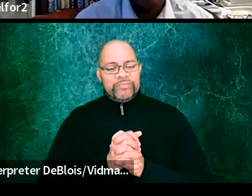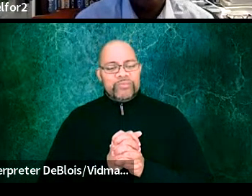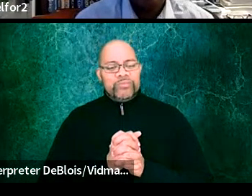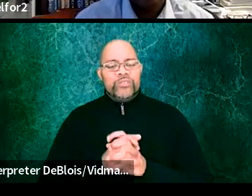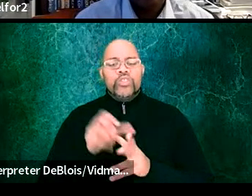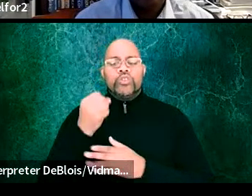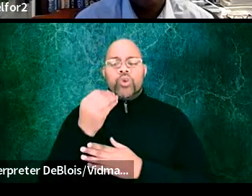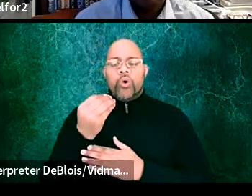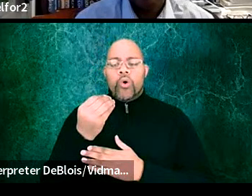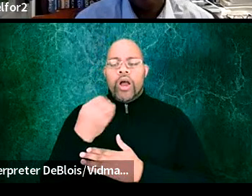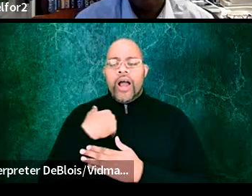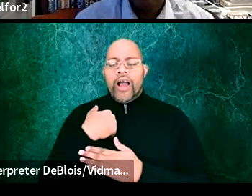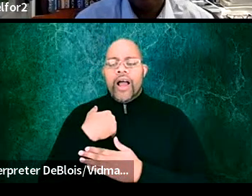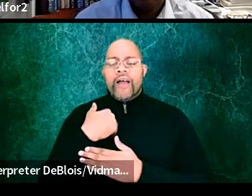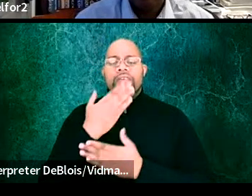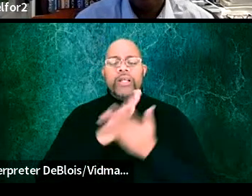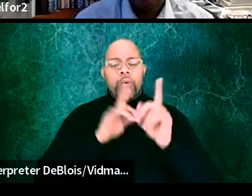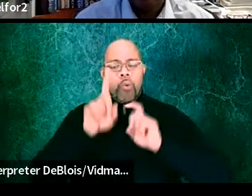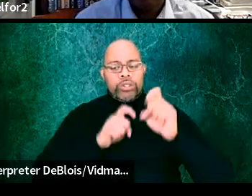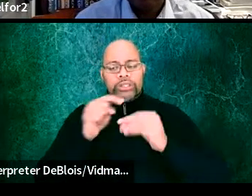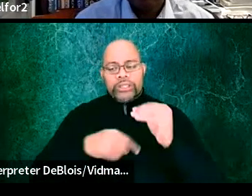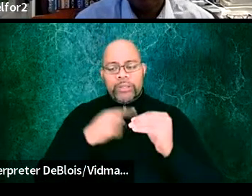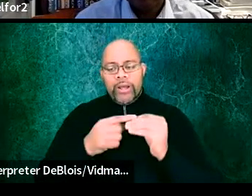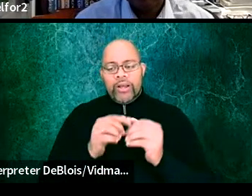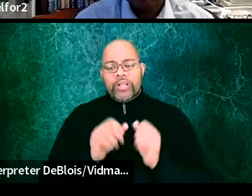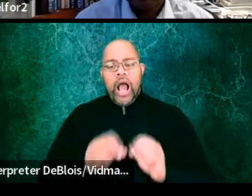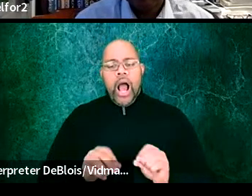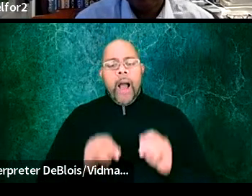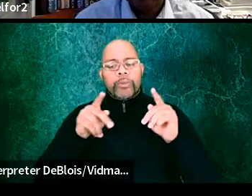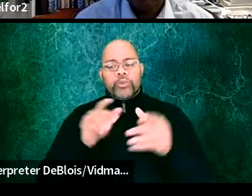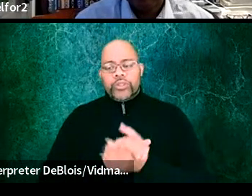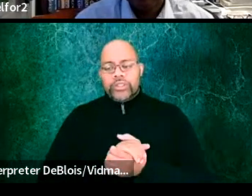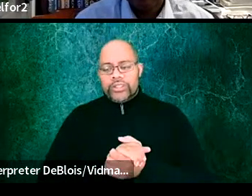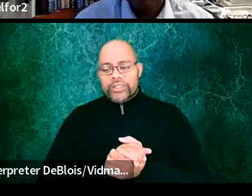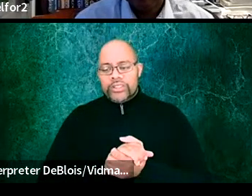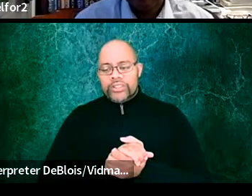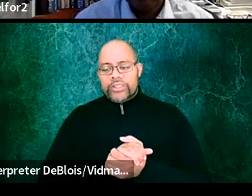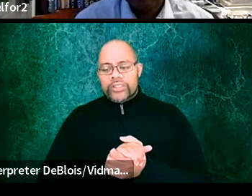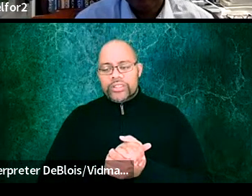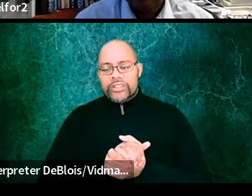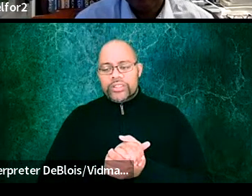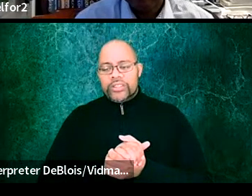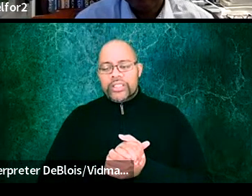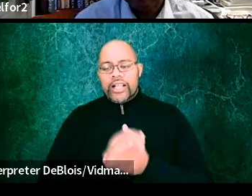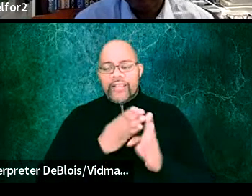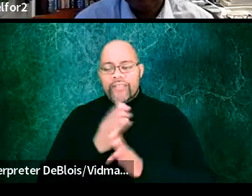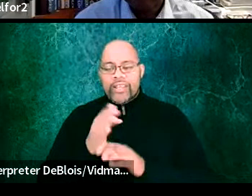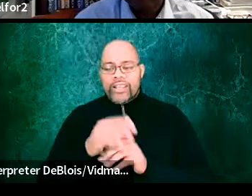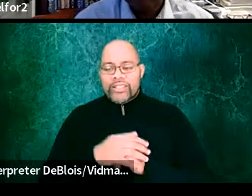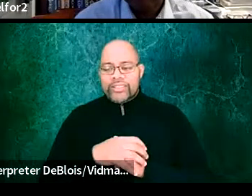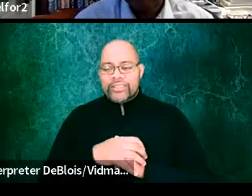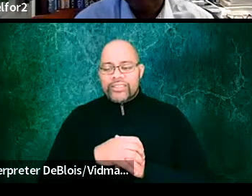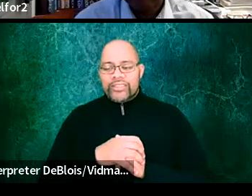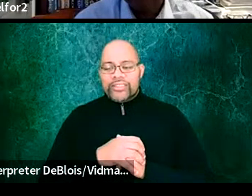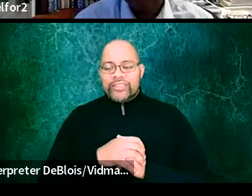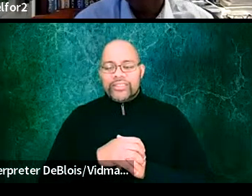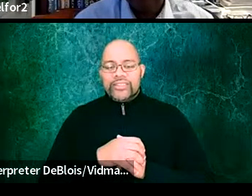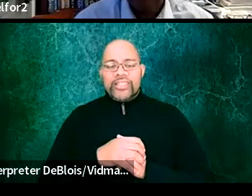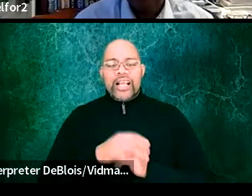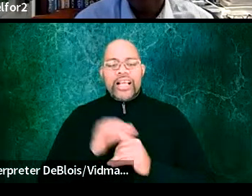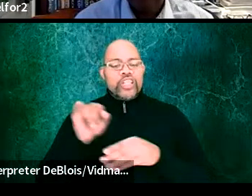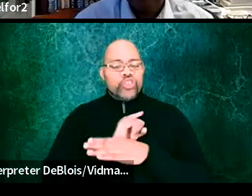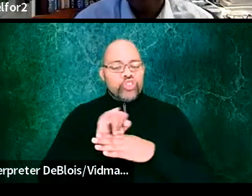So there are some questions about opportunities to get into the field, and internships